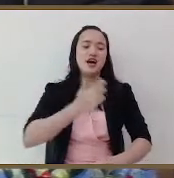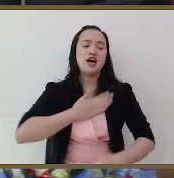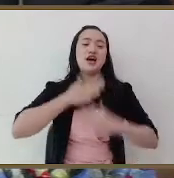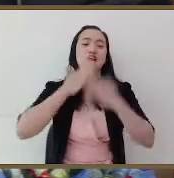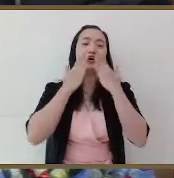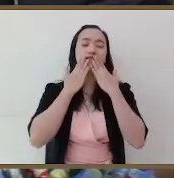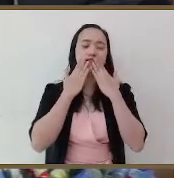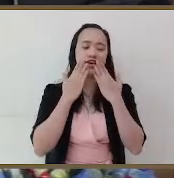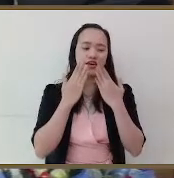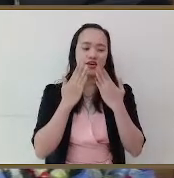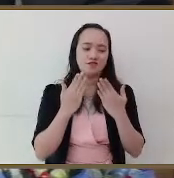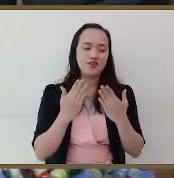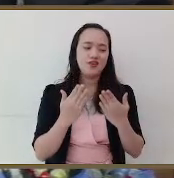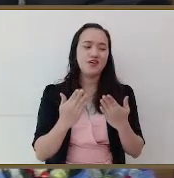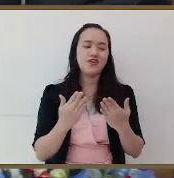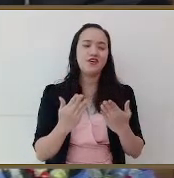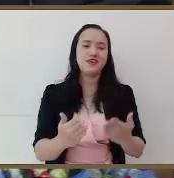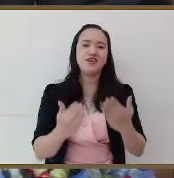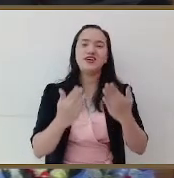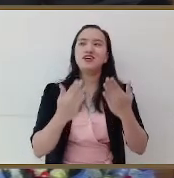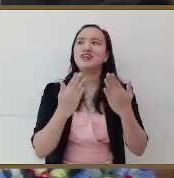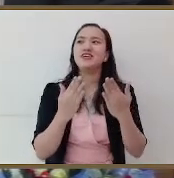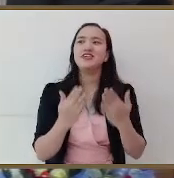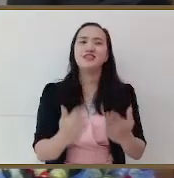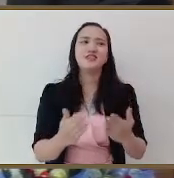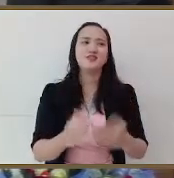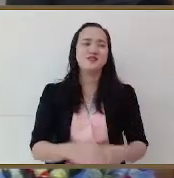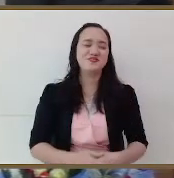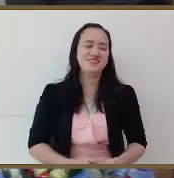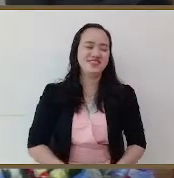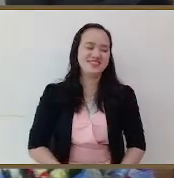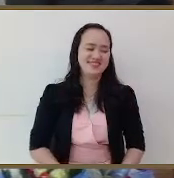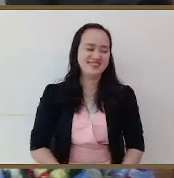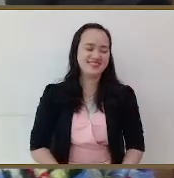Lord, oh, I'm thankful.